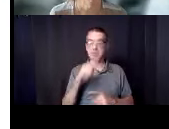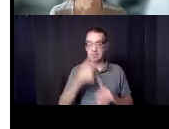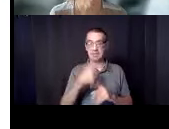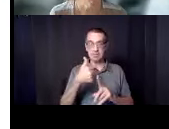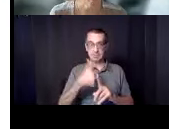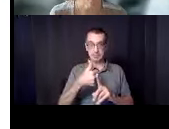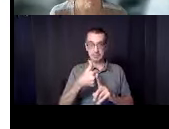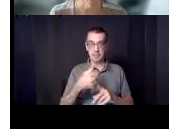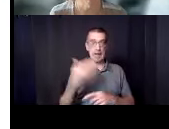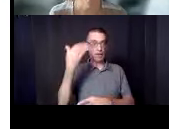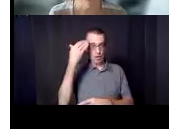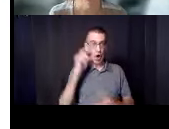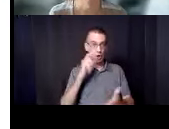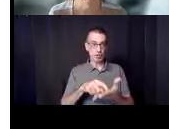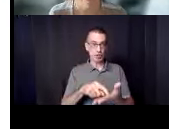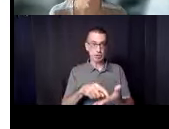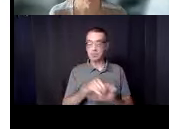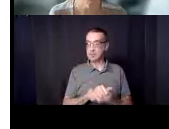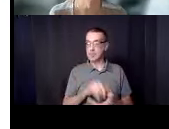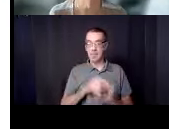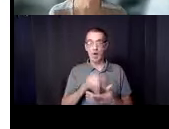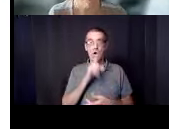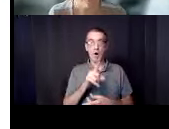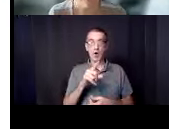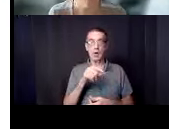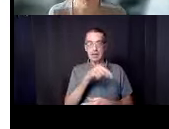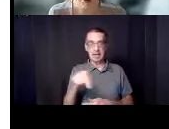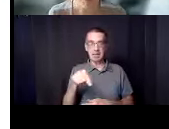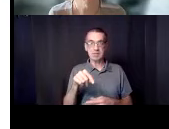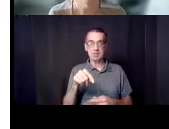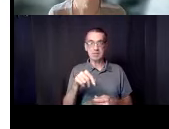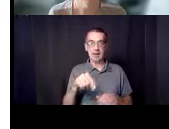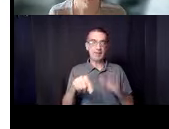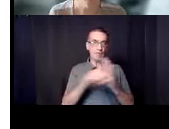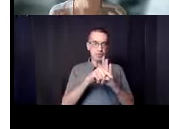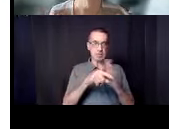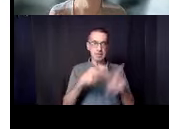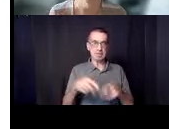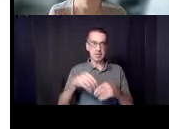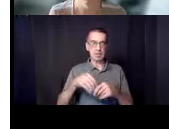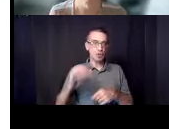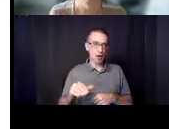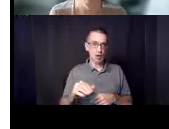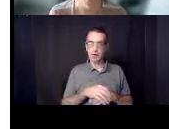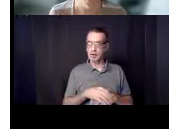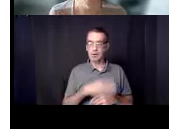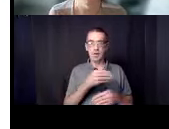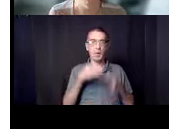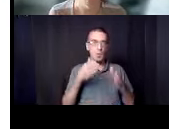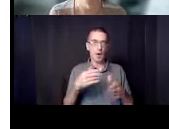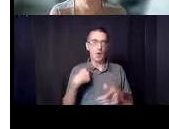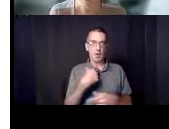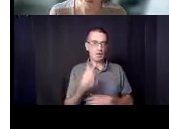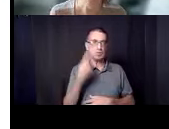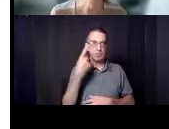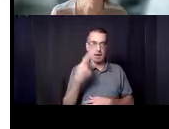effect acknowledges that there are these adversities in childhood in the way that we